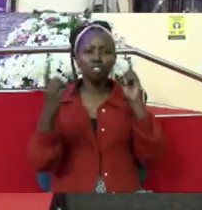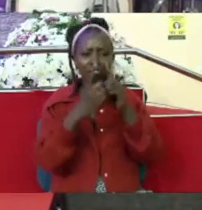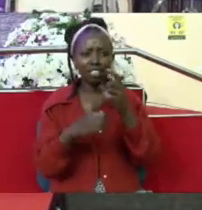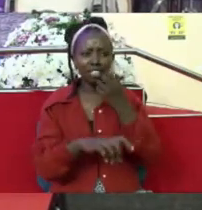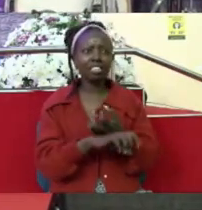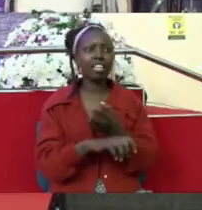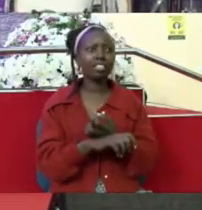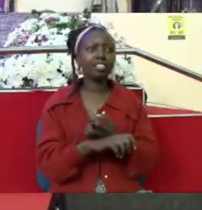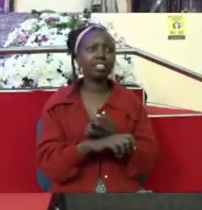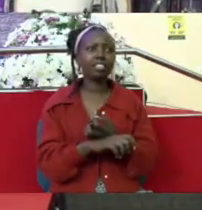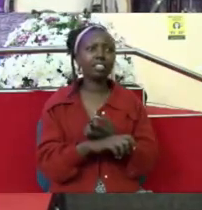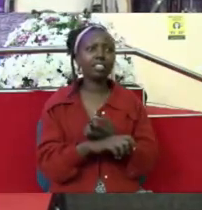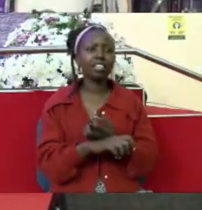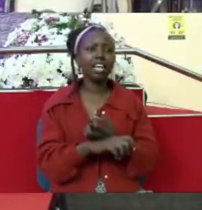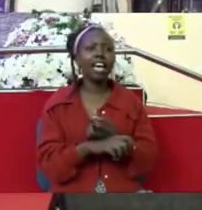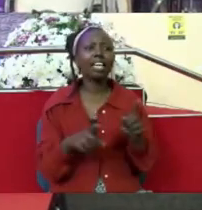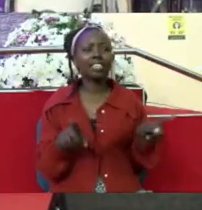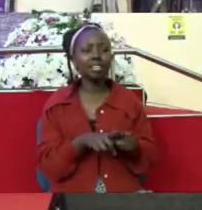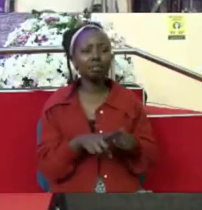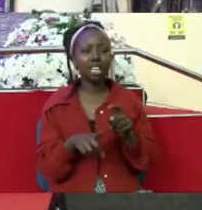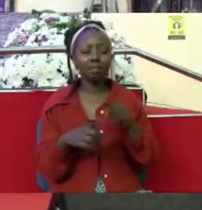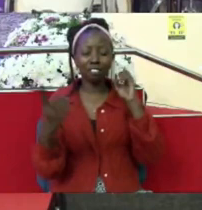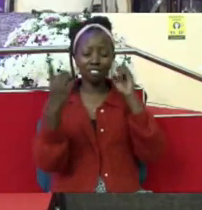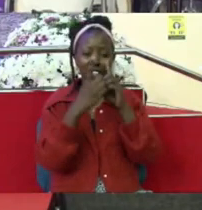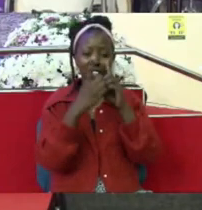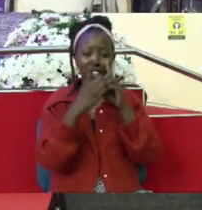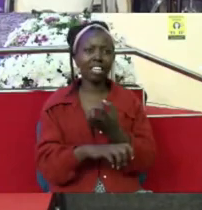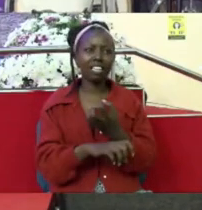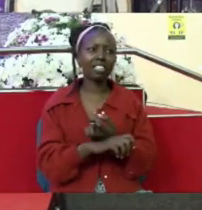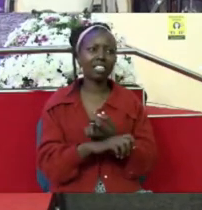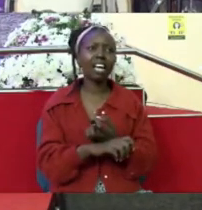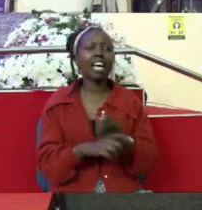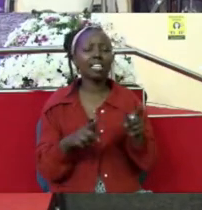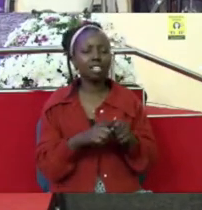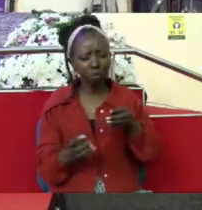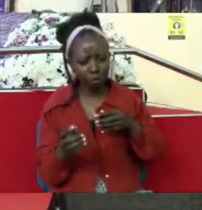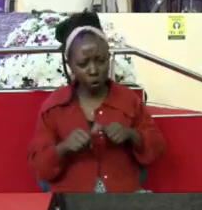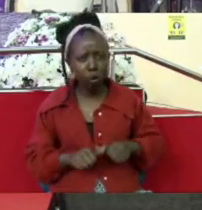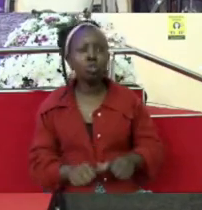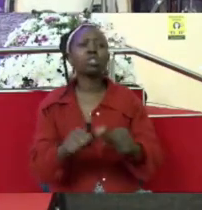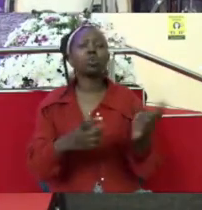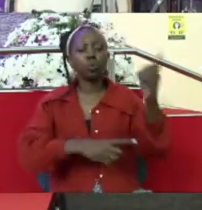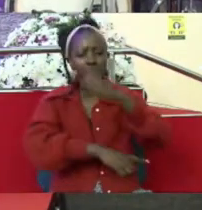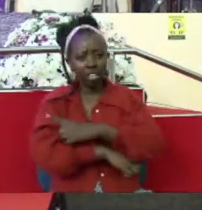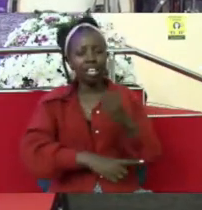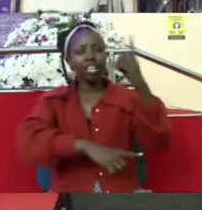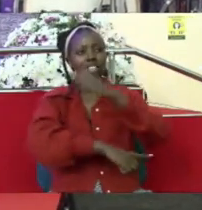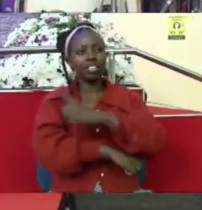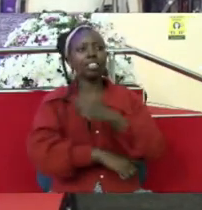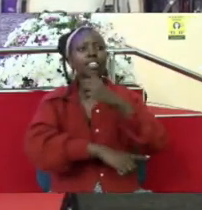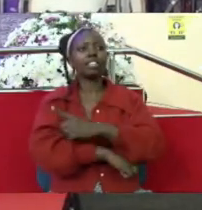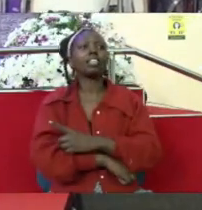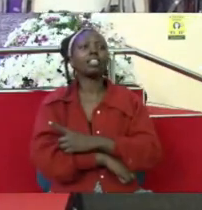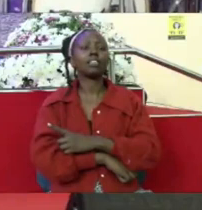face the stress of life. Wanaposikia uzito wa maisha. They just keep on plowing through. Na wanaanza kung'ang'ana tu kupita ndani. Day after day. Siku baada ya siku. But